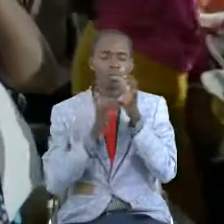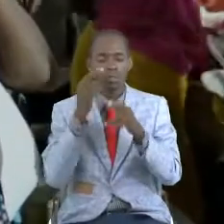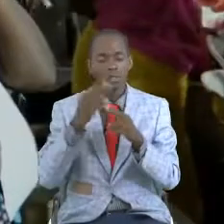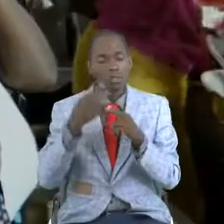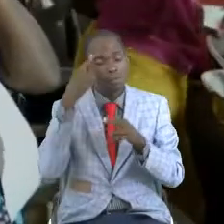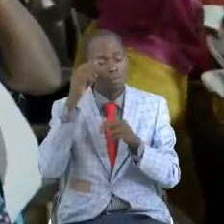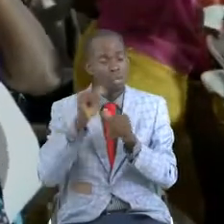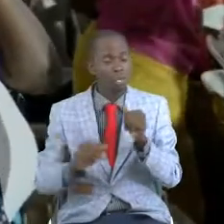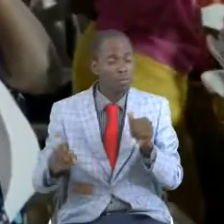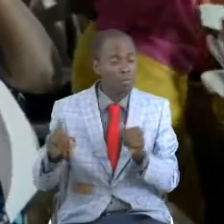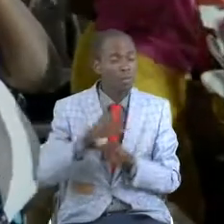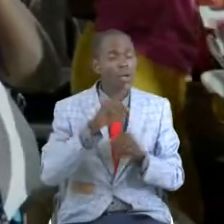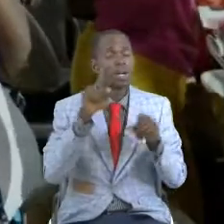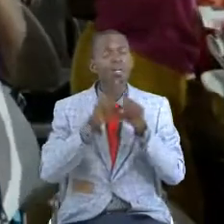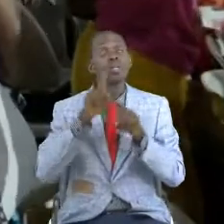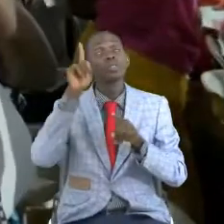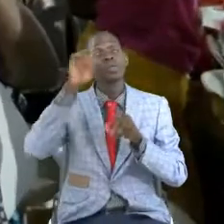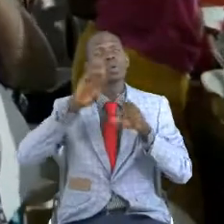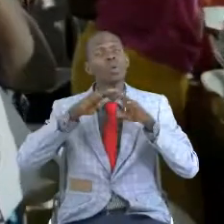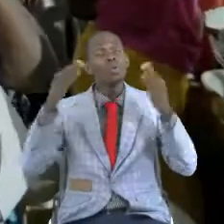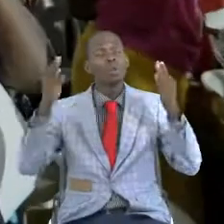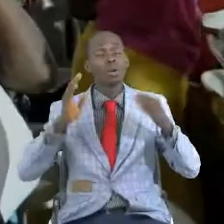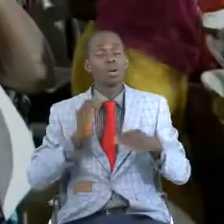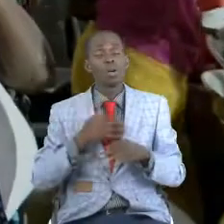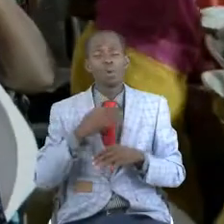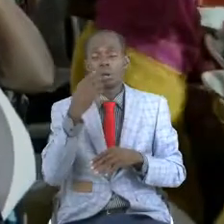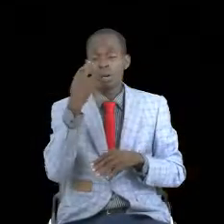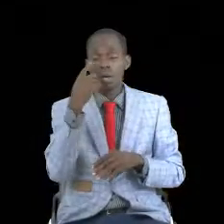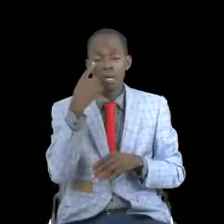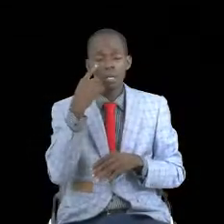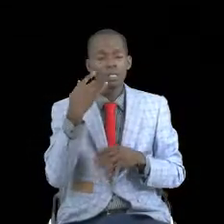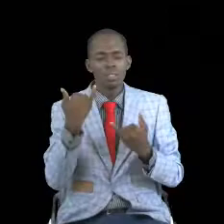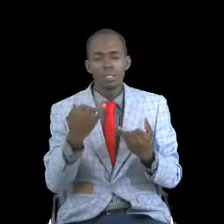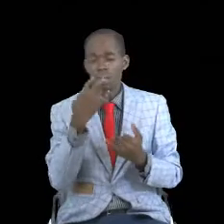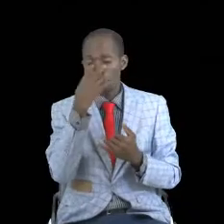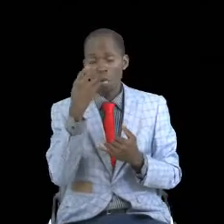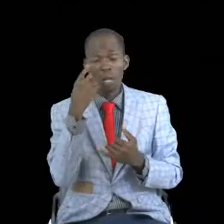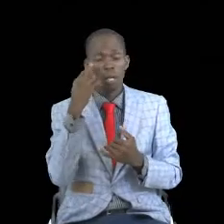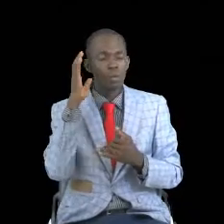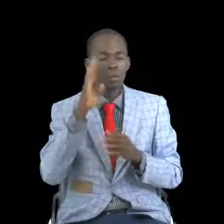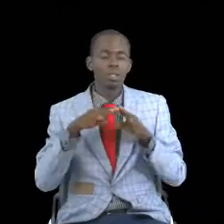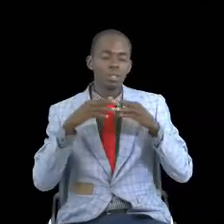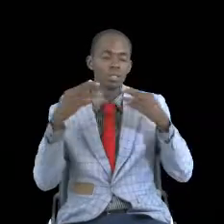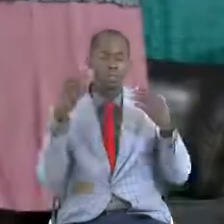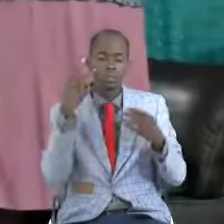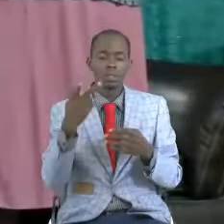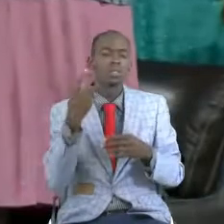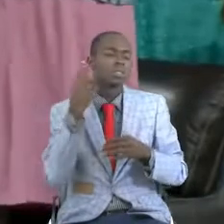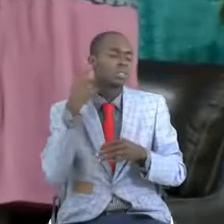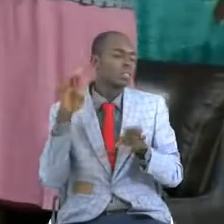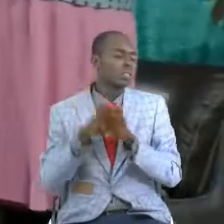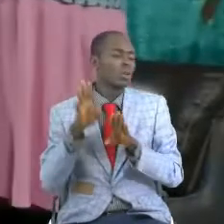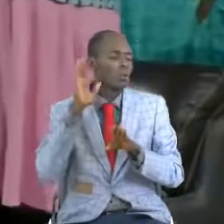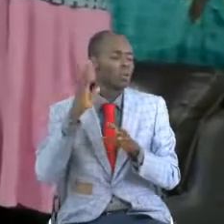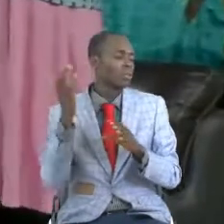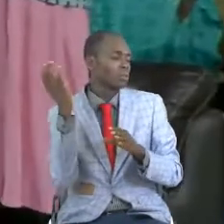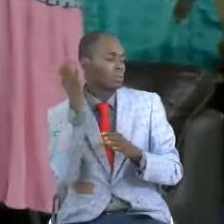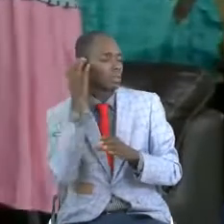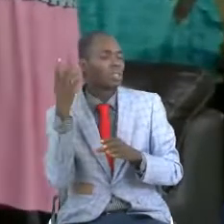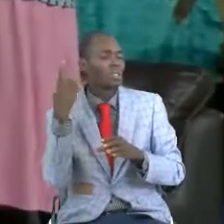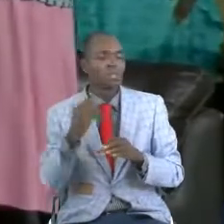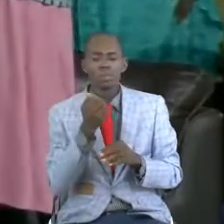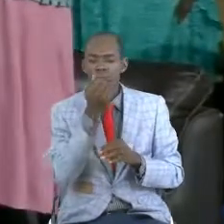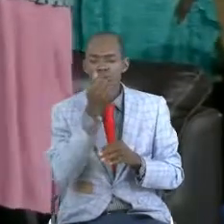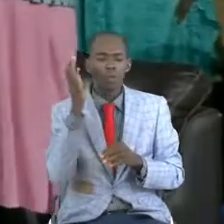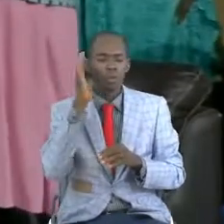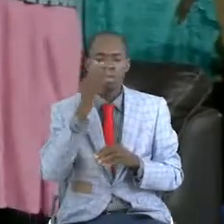we open our eyes now, those blind eyes will see. The deaf will hear. The dumb will speak. Confirm